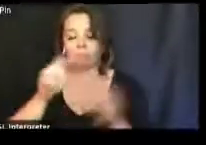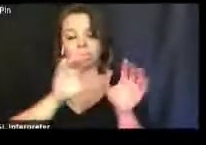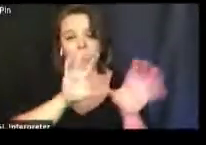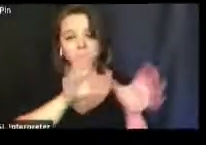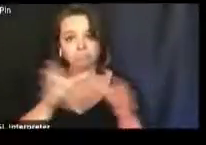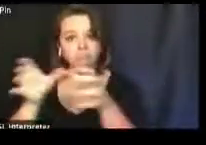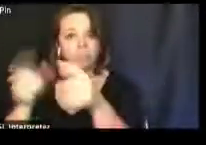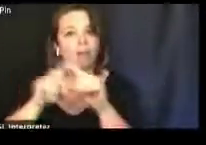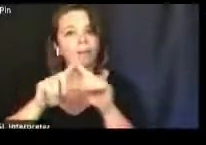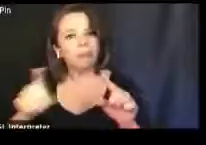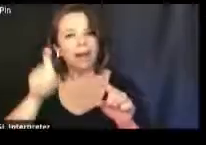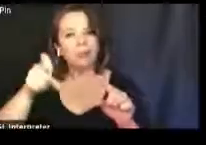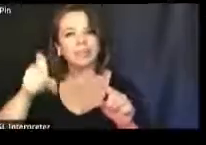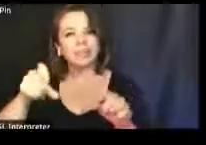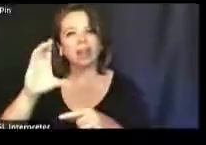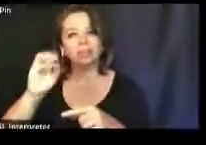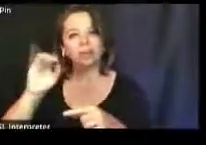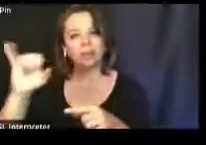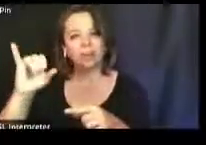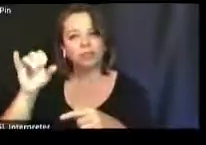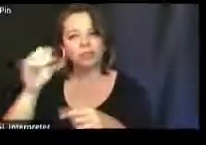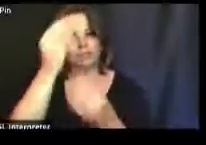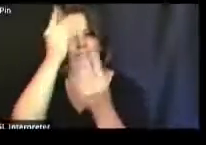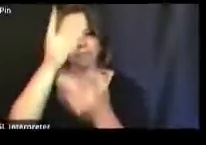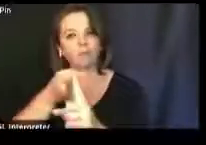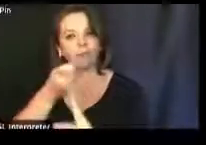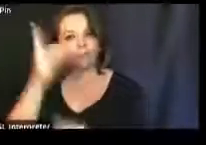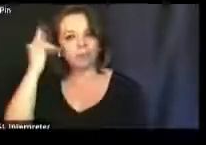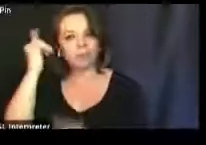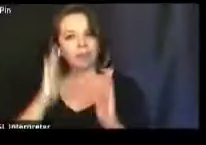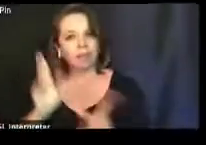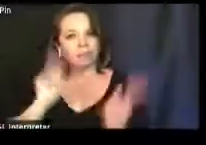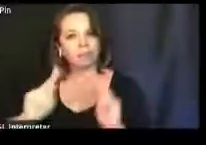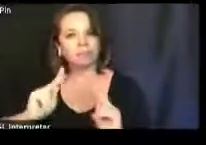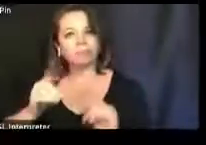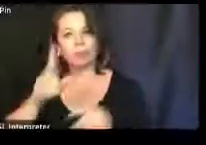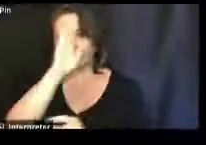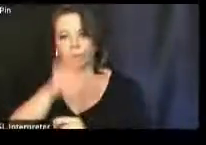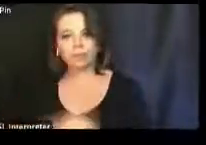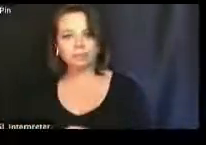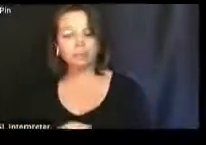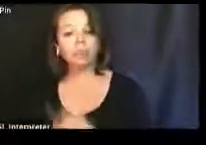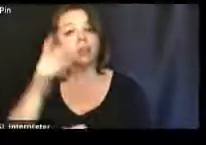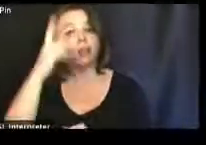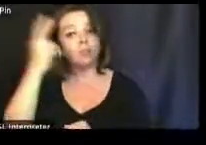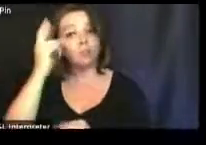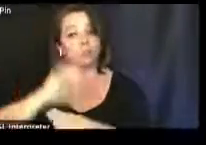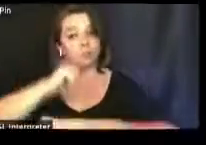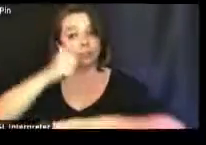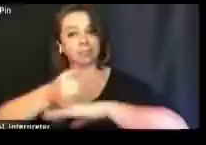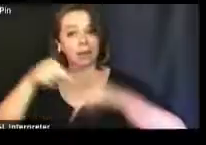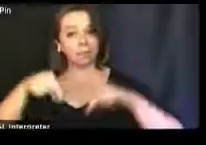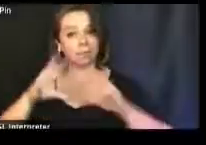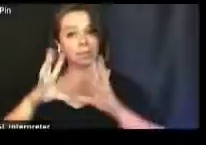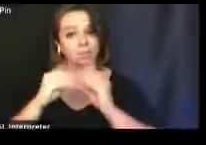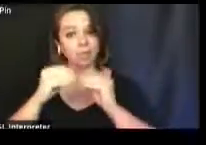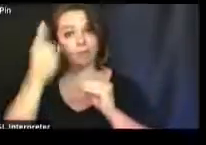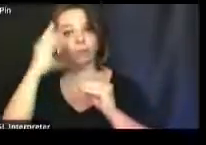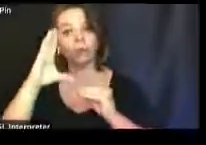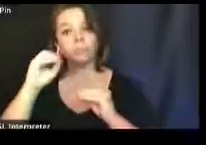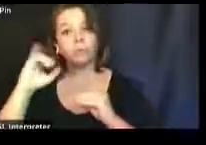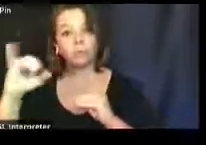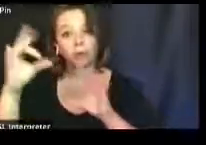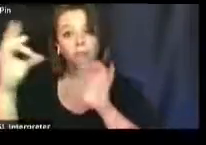from Californians directly. That's why we have launched these communities of interest input sessions to get the